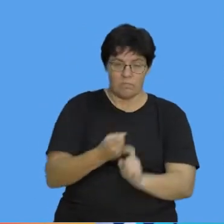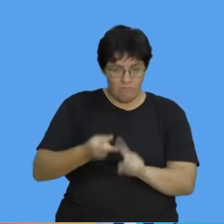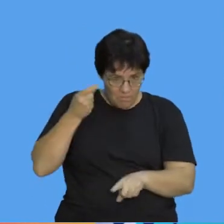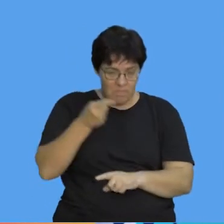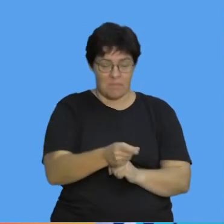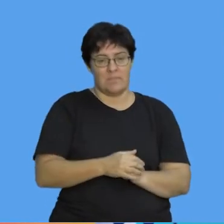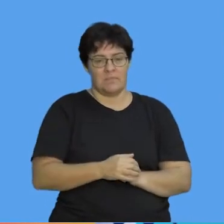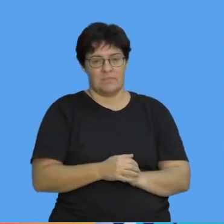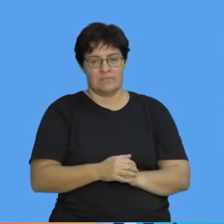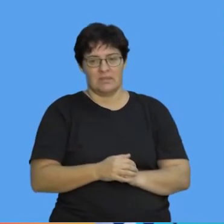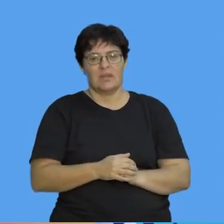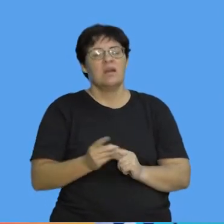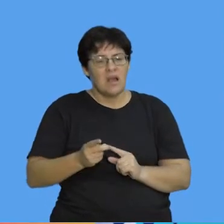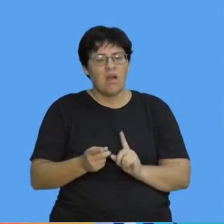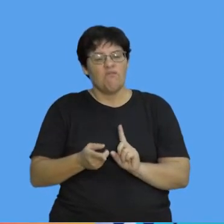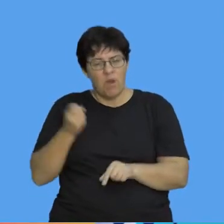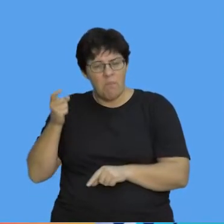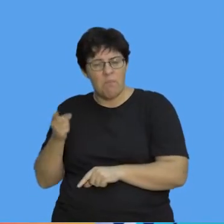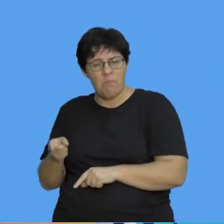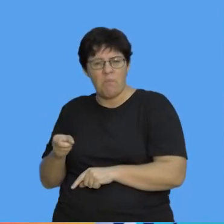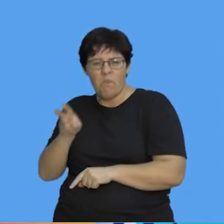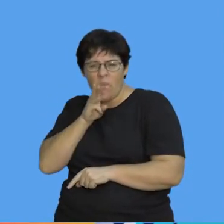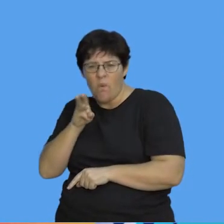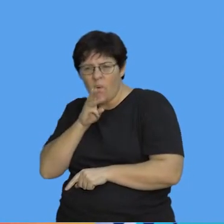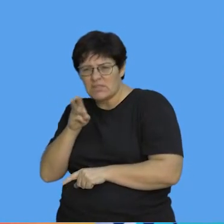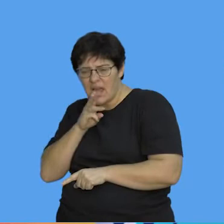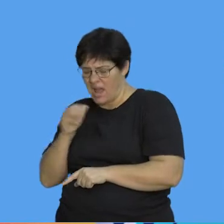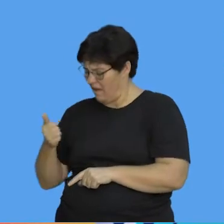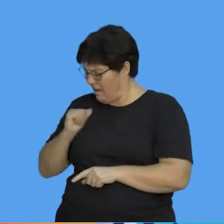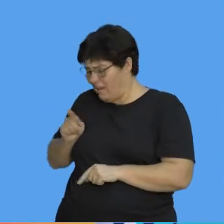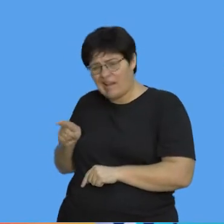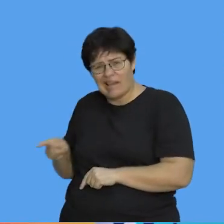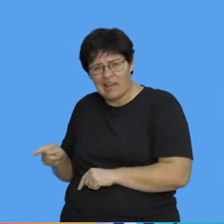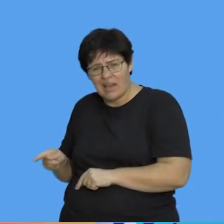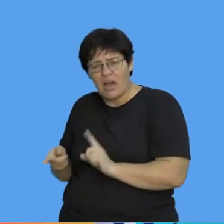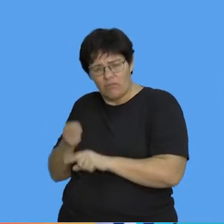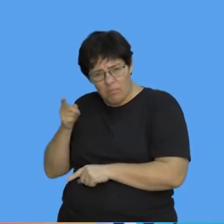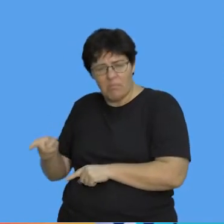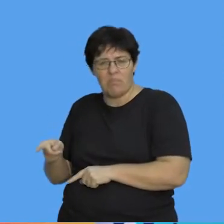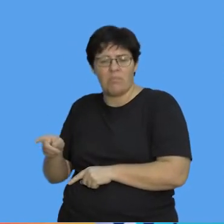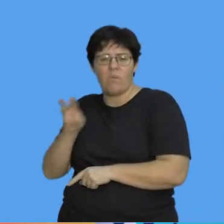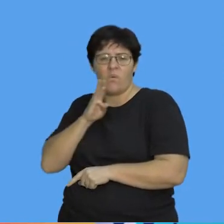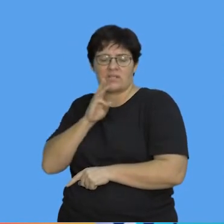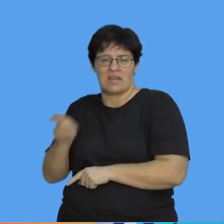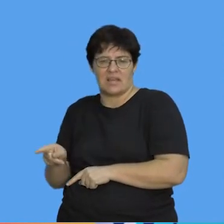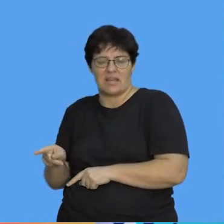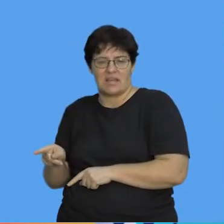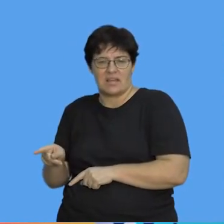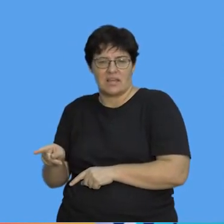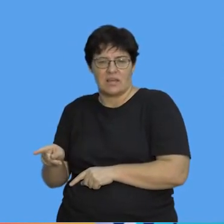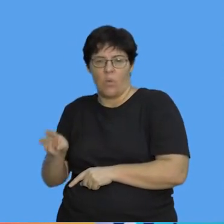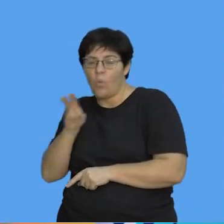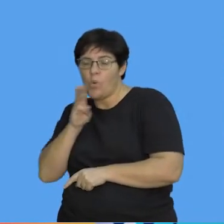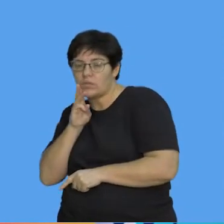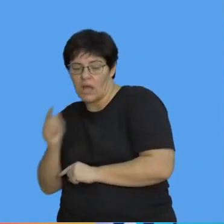We're small, we've just basically, right, our common ancestors are from the